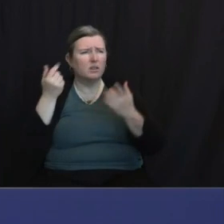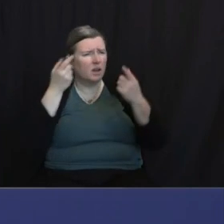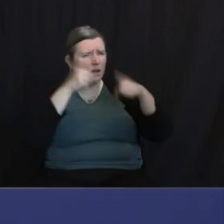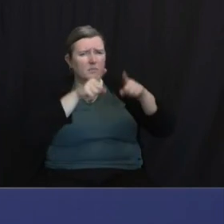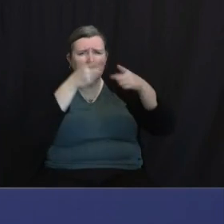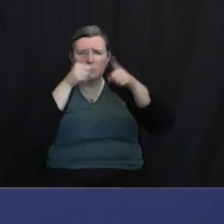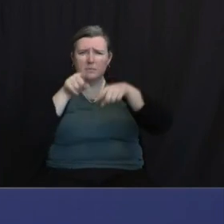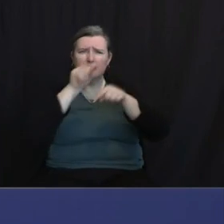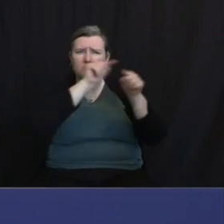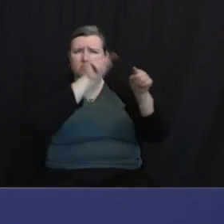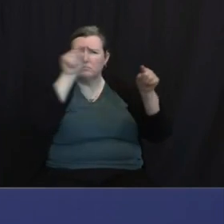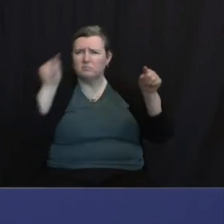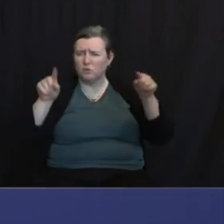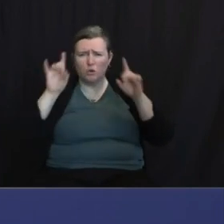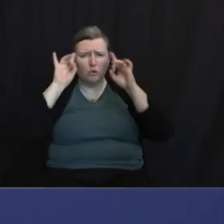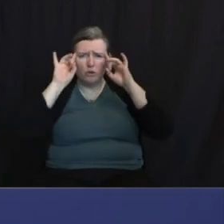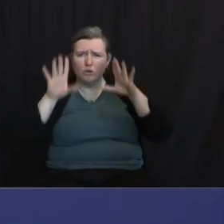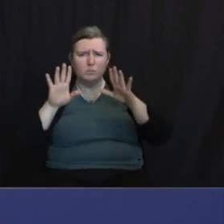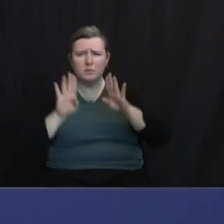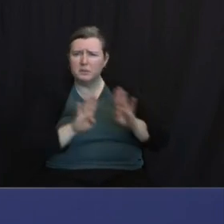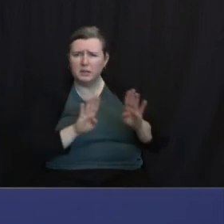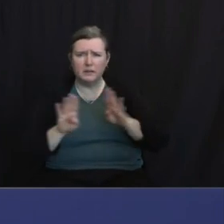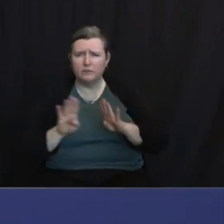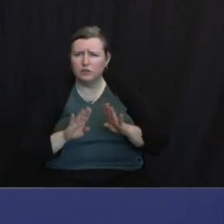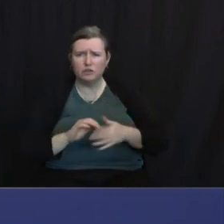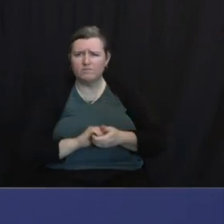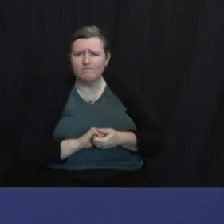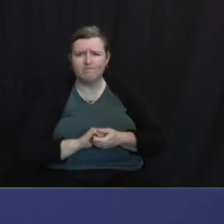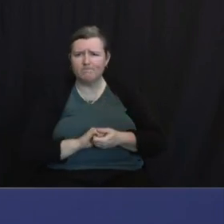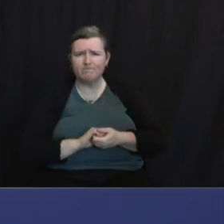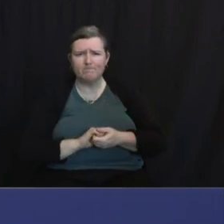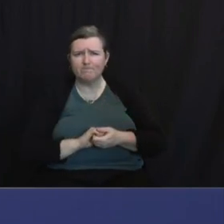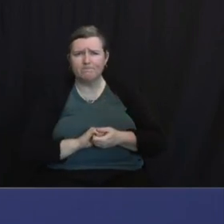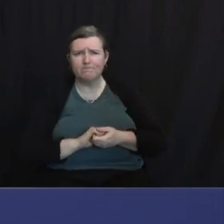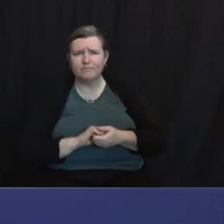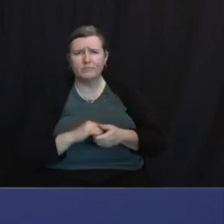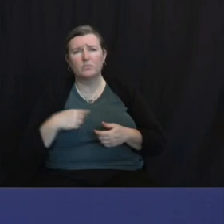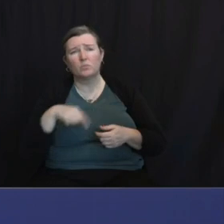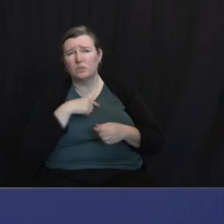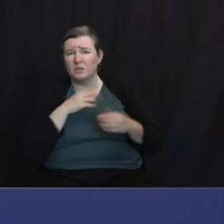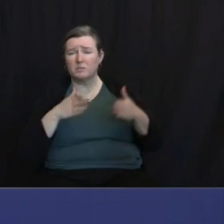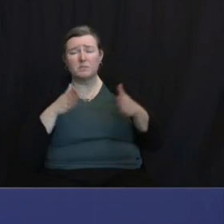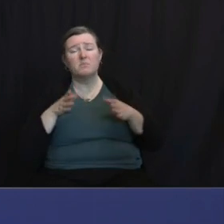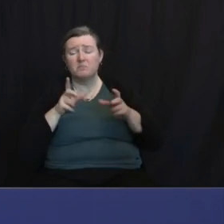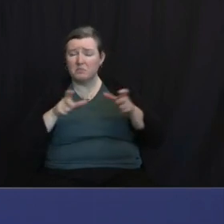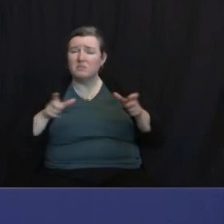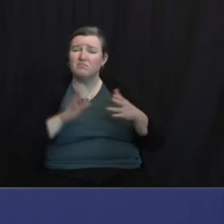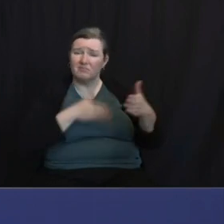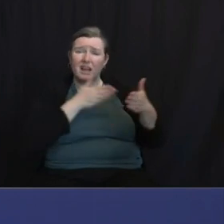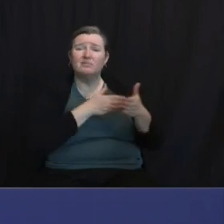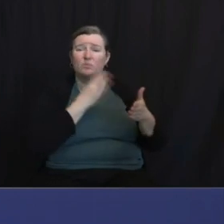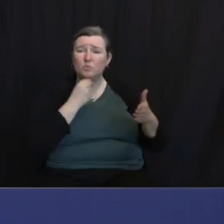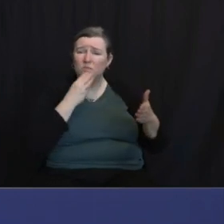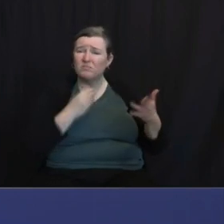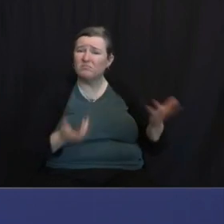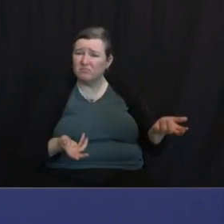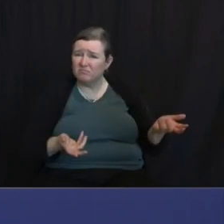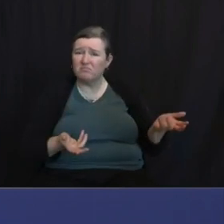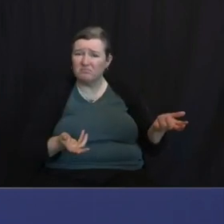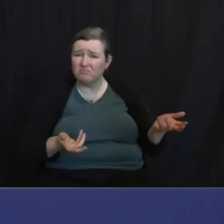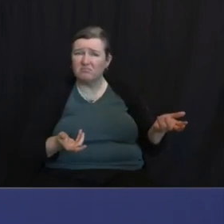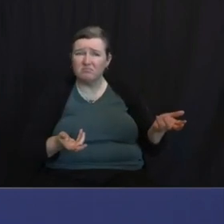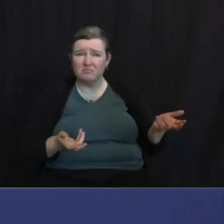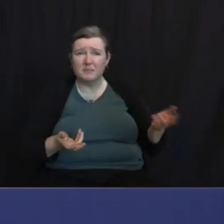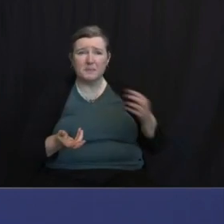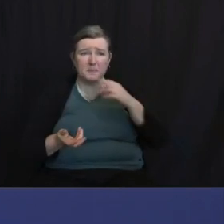behavior that would be, sadly, in the anti-Semitic variety. And so I would just plead that